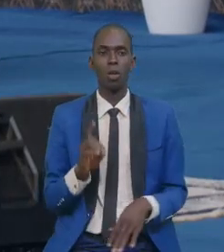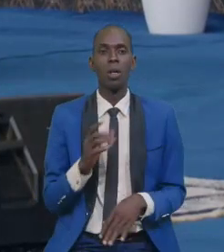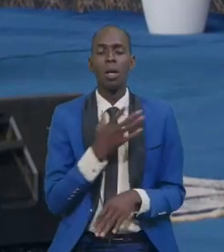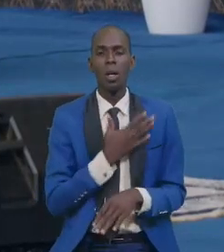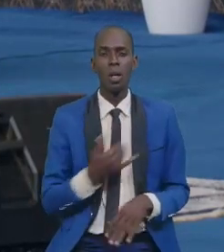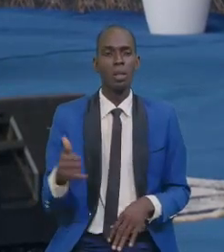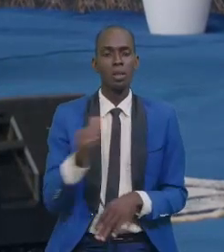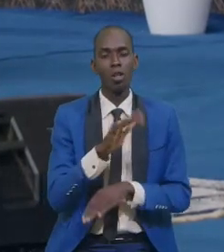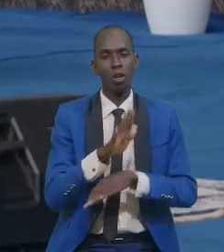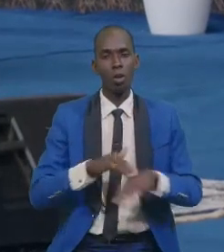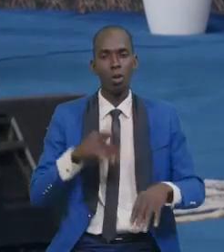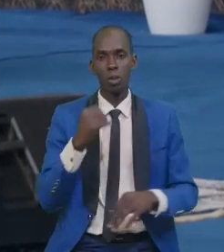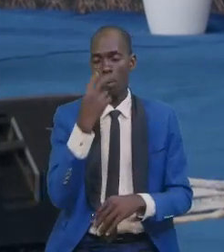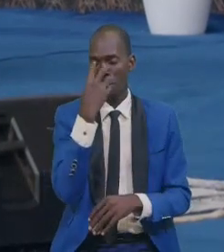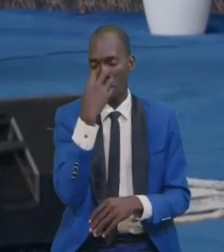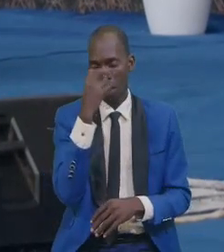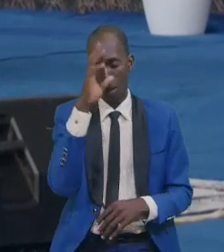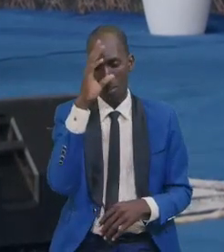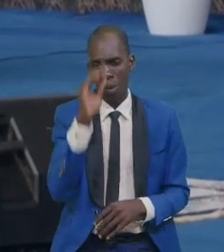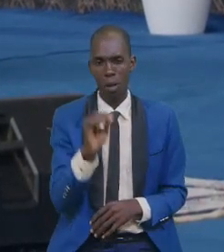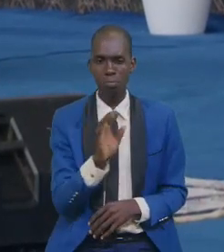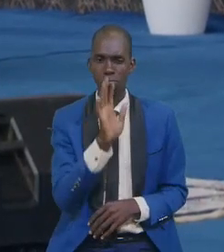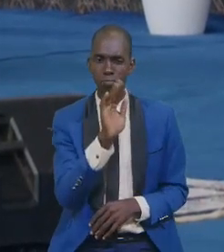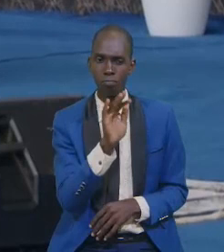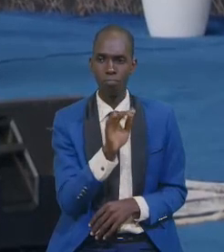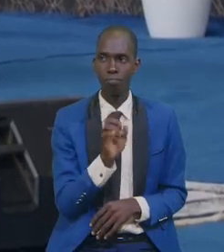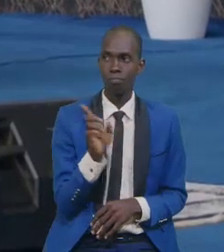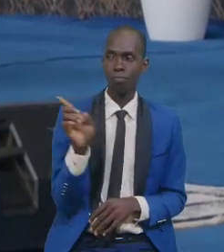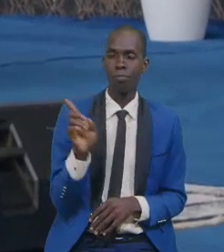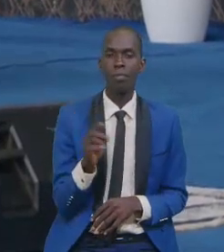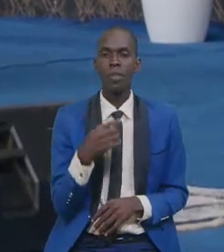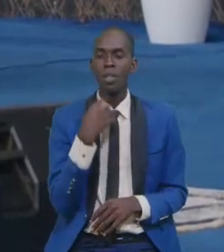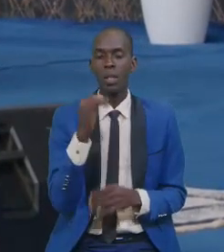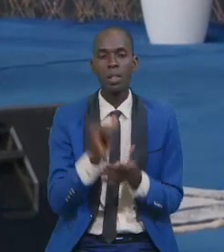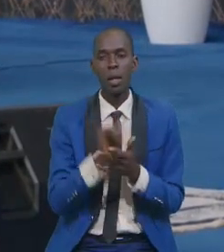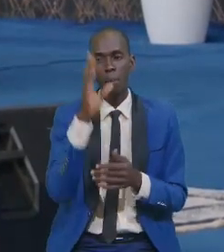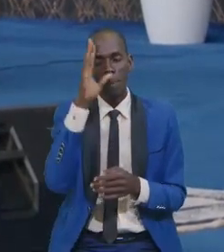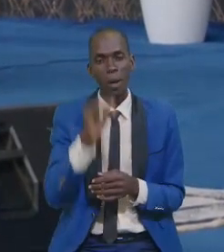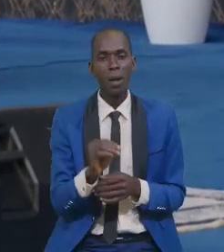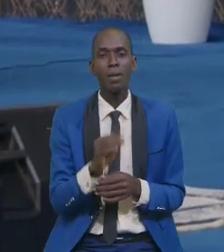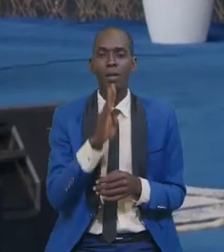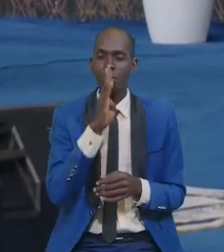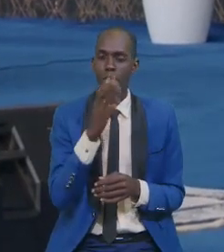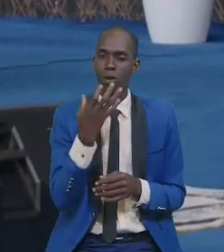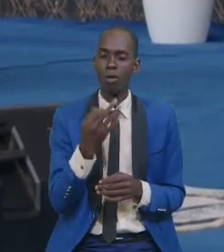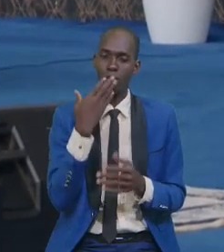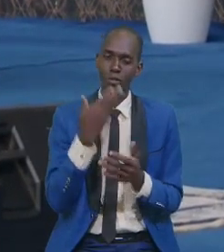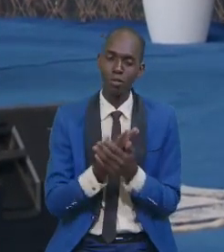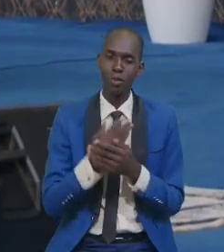the blind man, saying unto him, be of good comfort,